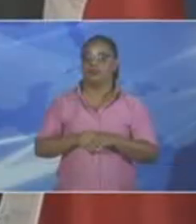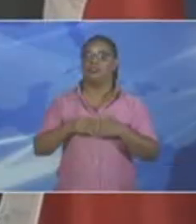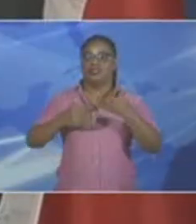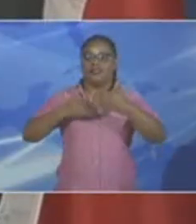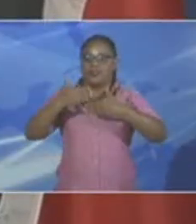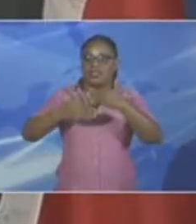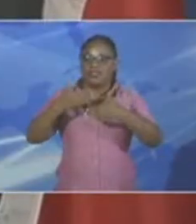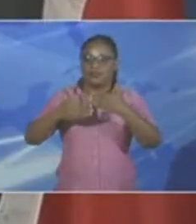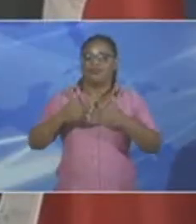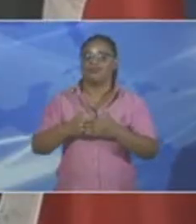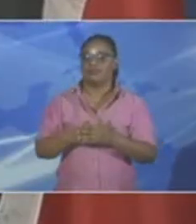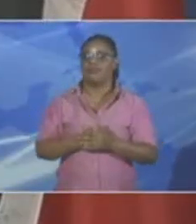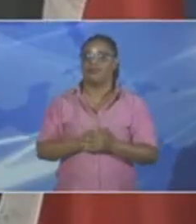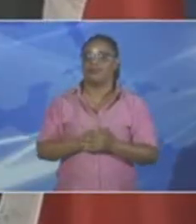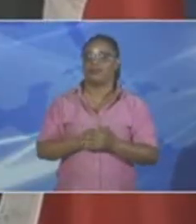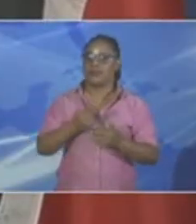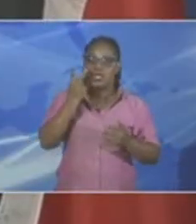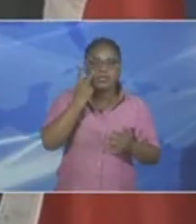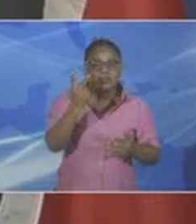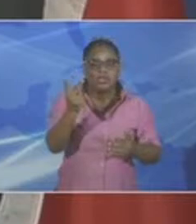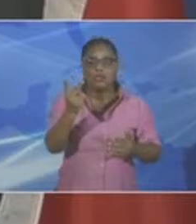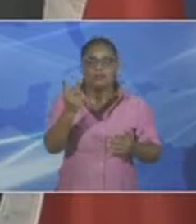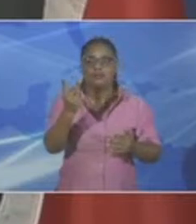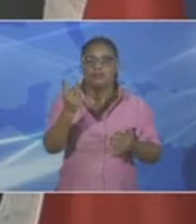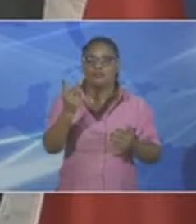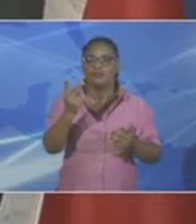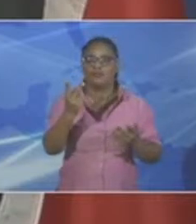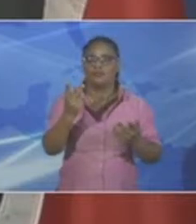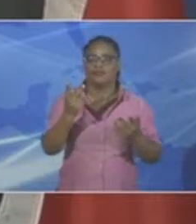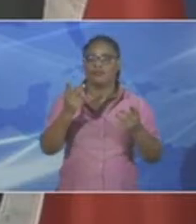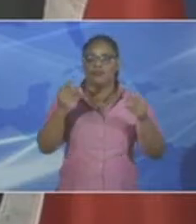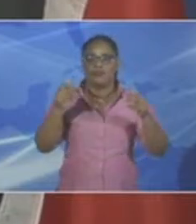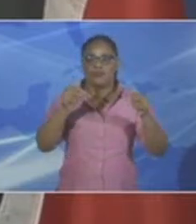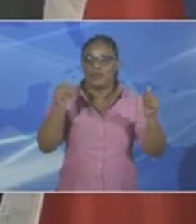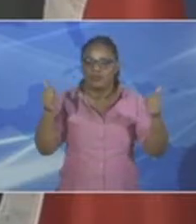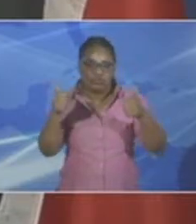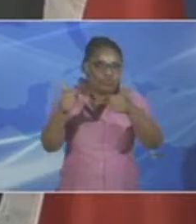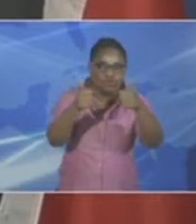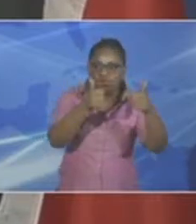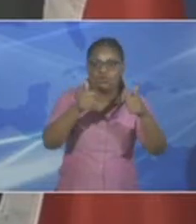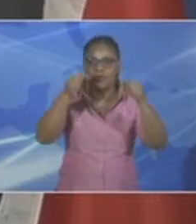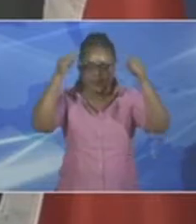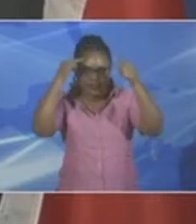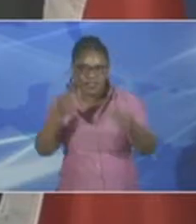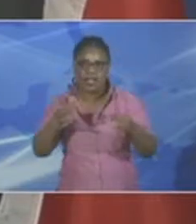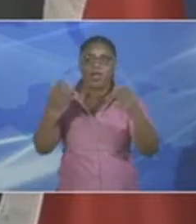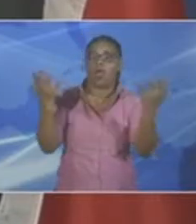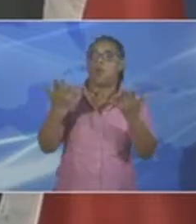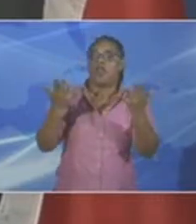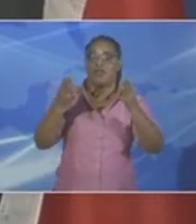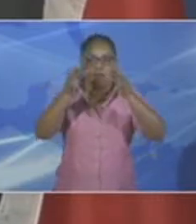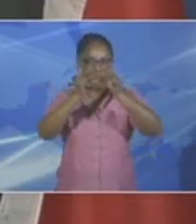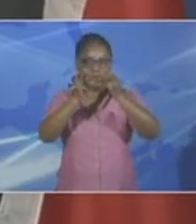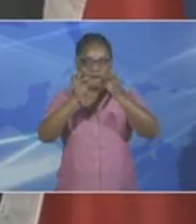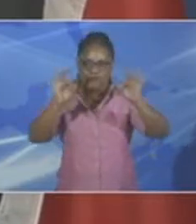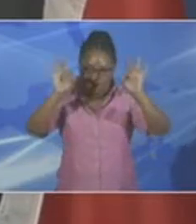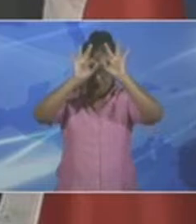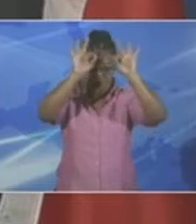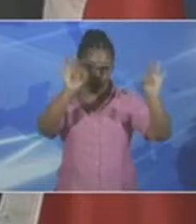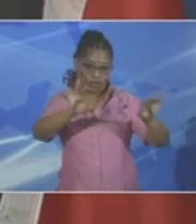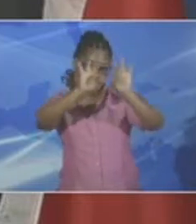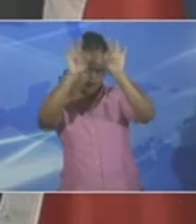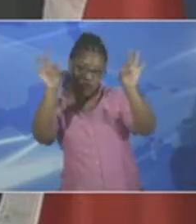reasonable risk level in the country, we reopened our manufacturing sector. And while we kept the public